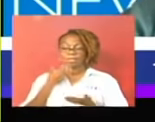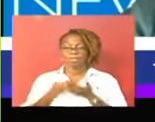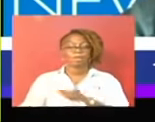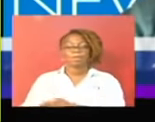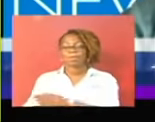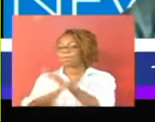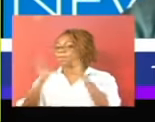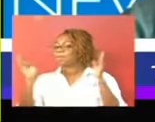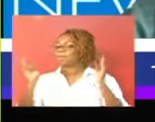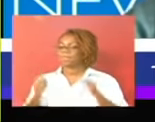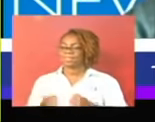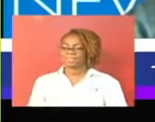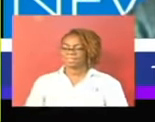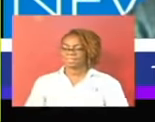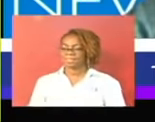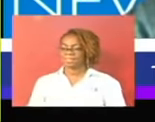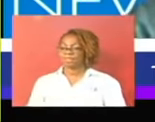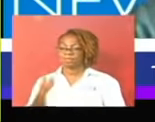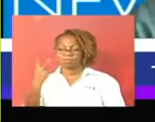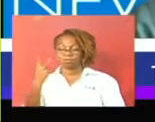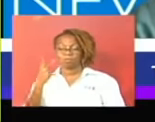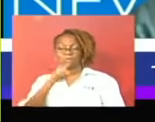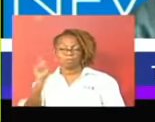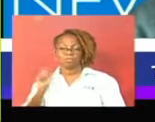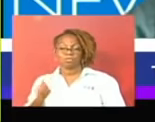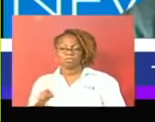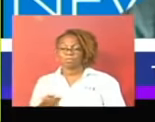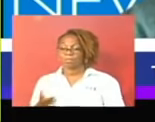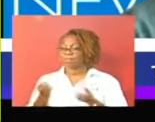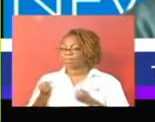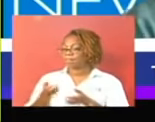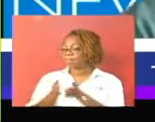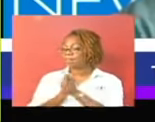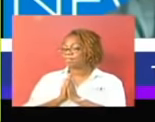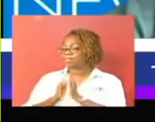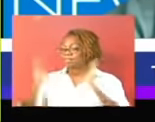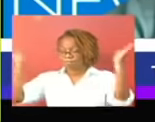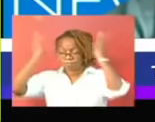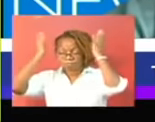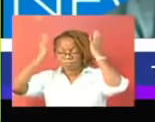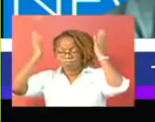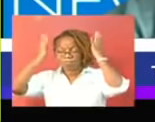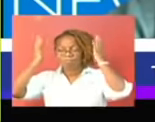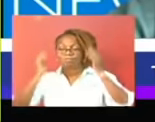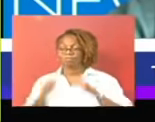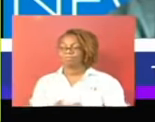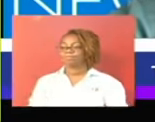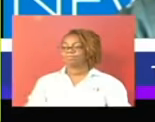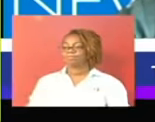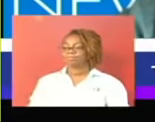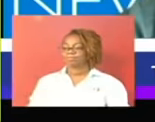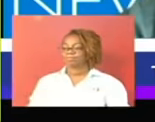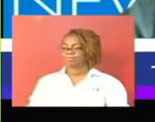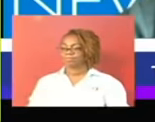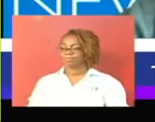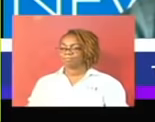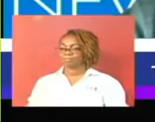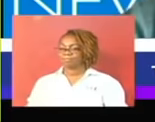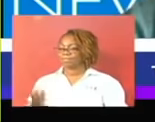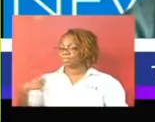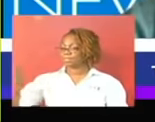AZPnews.com. My both questions are for Dr. Hines. And Dr. Hines, I just wanted to put on record that the last time you were at the